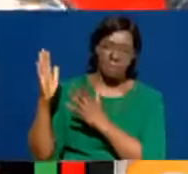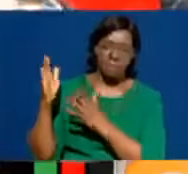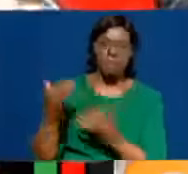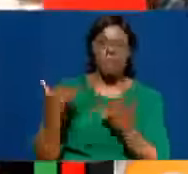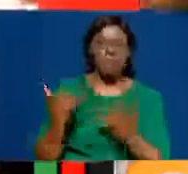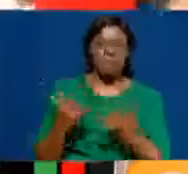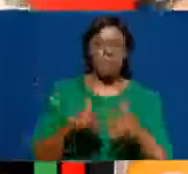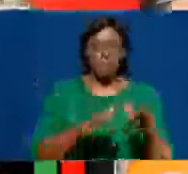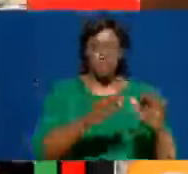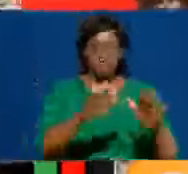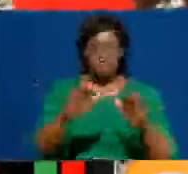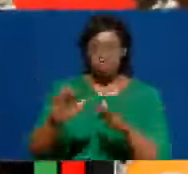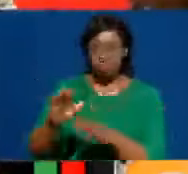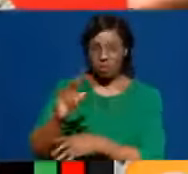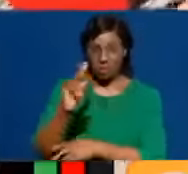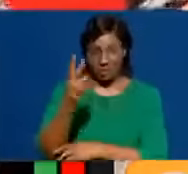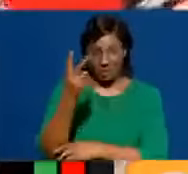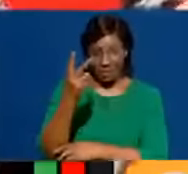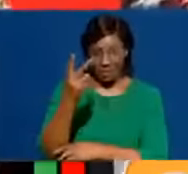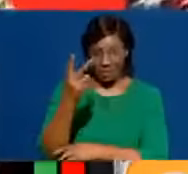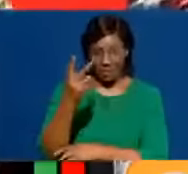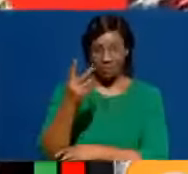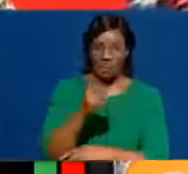Tutulie kwa kiapo cha pili.